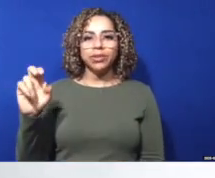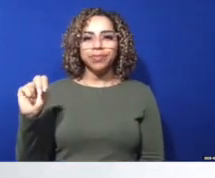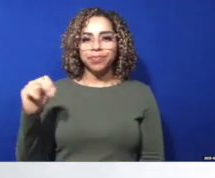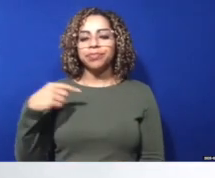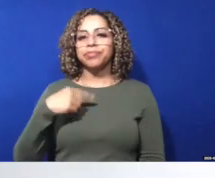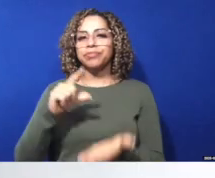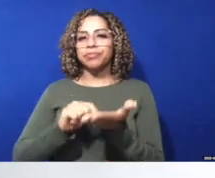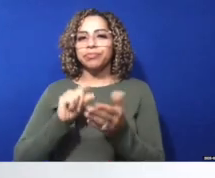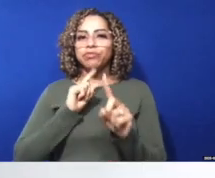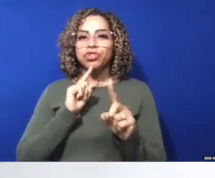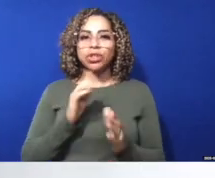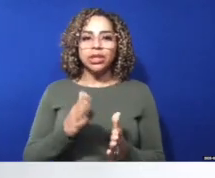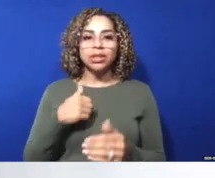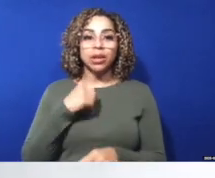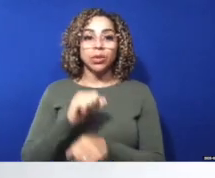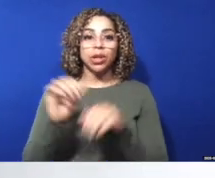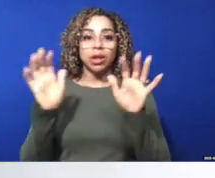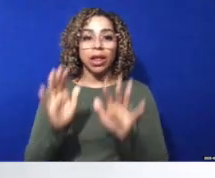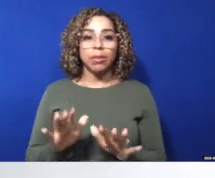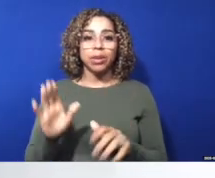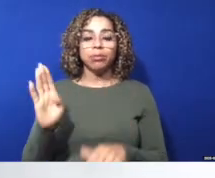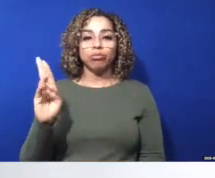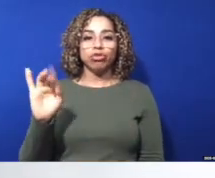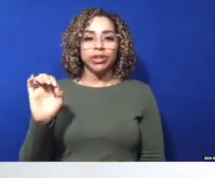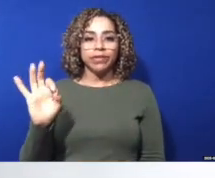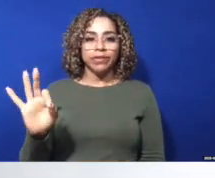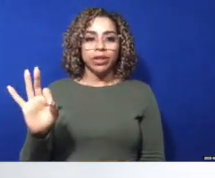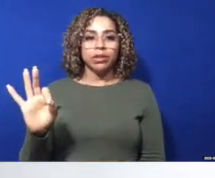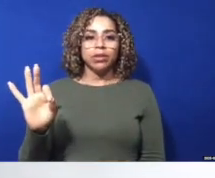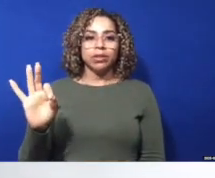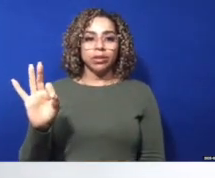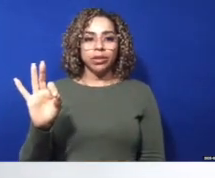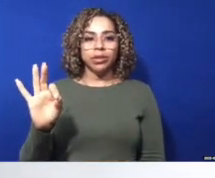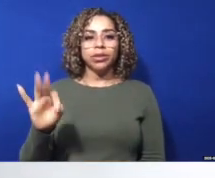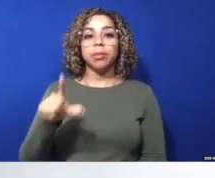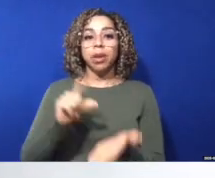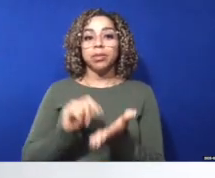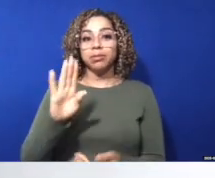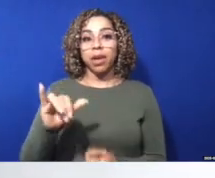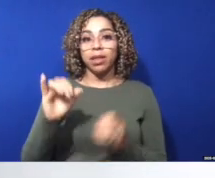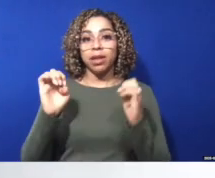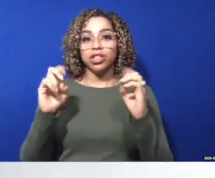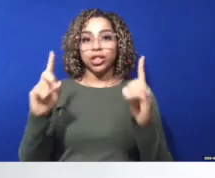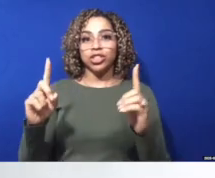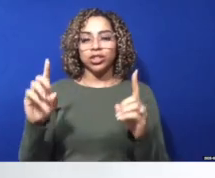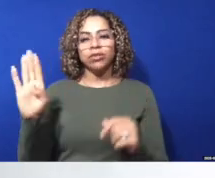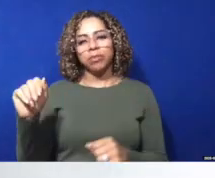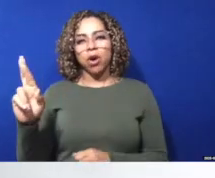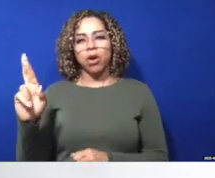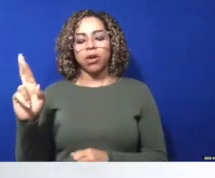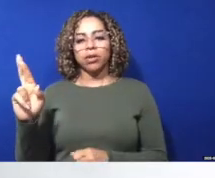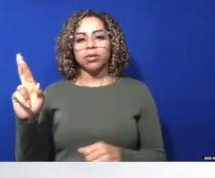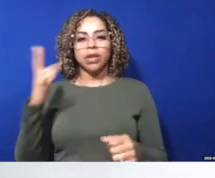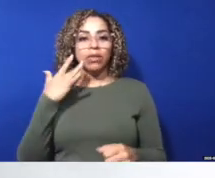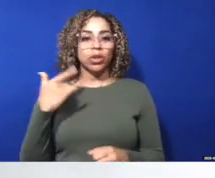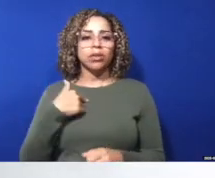which is published by the Continuing Education, the Bar of California. I just have a couple of questions on how this session